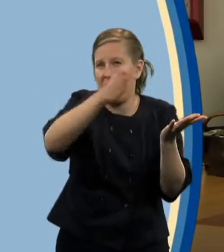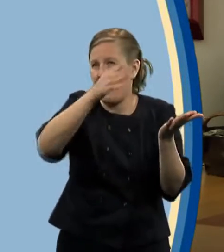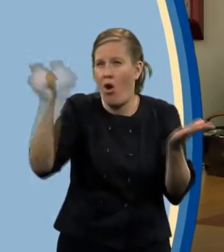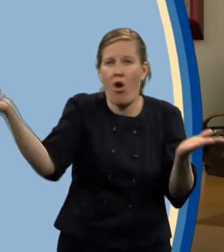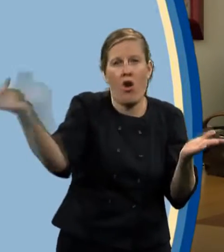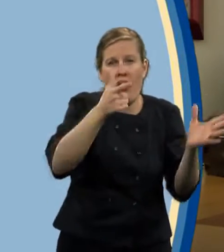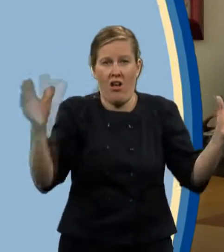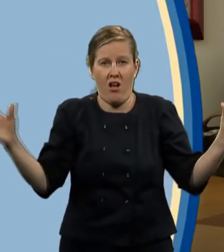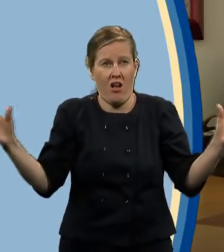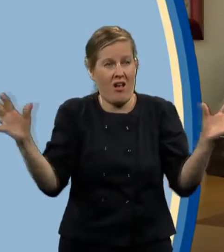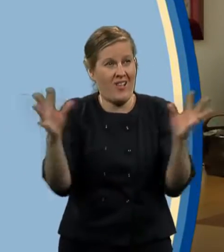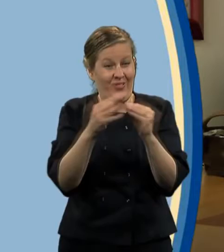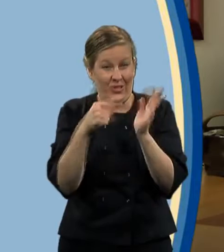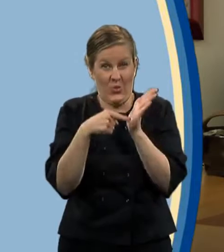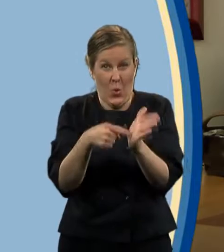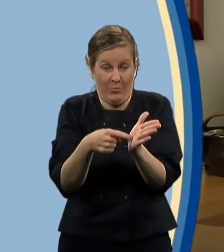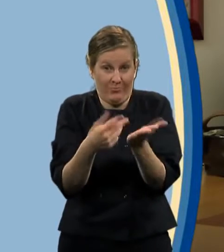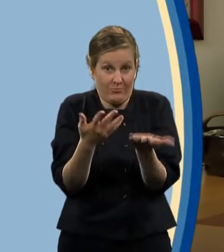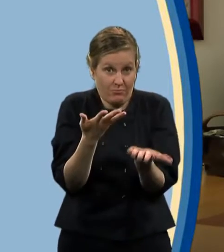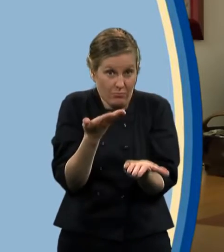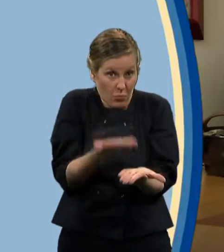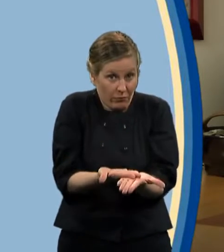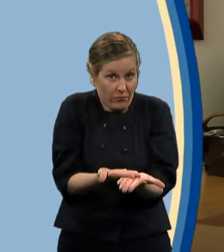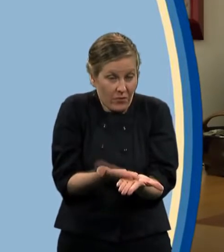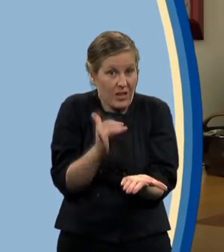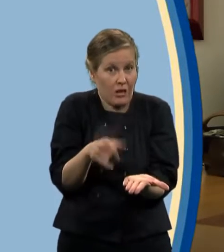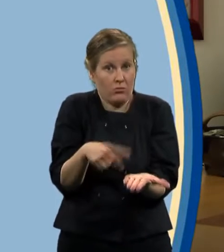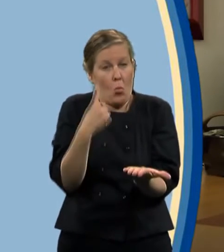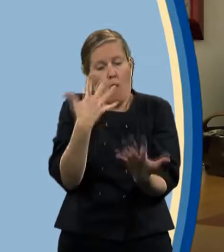emphasize this more. This is from